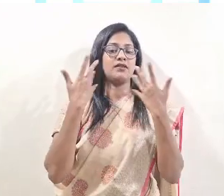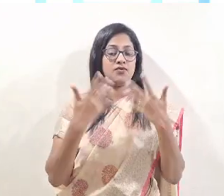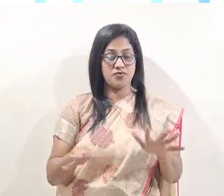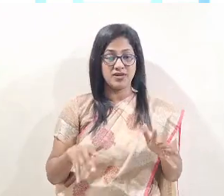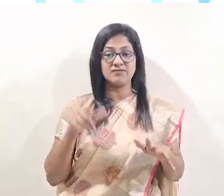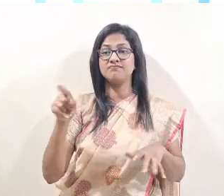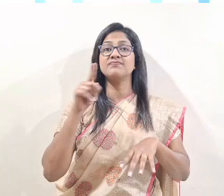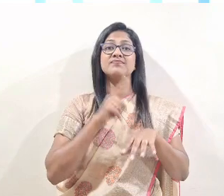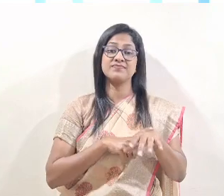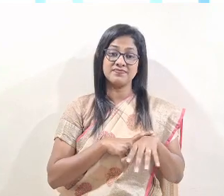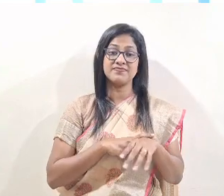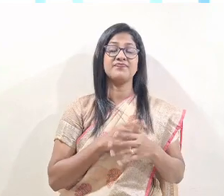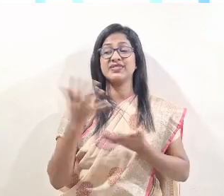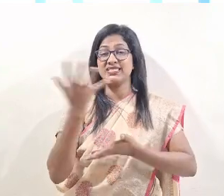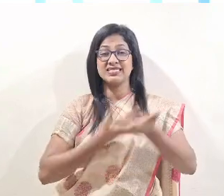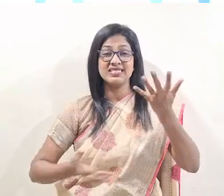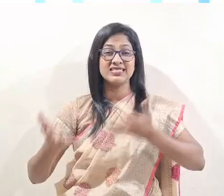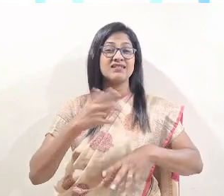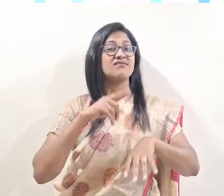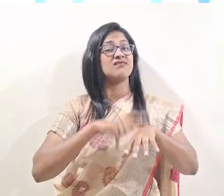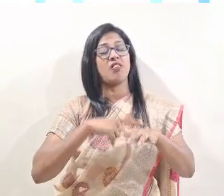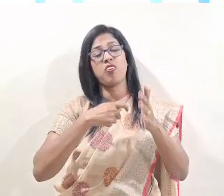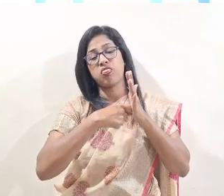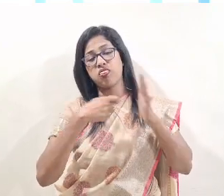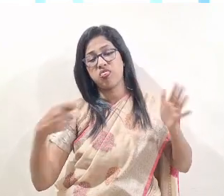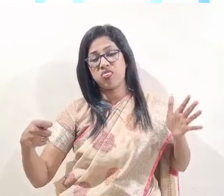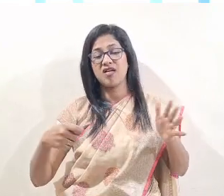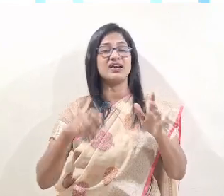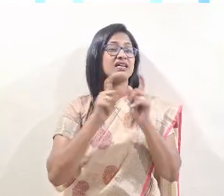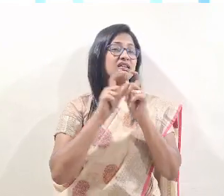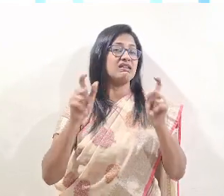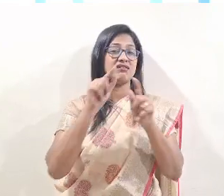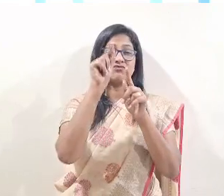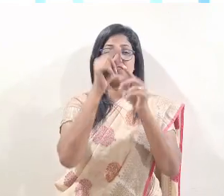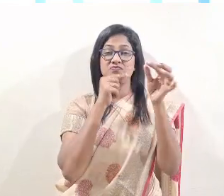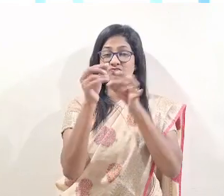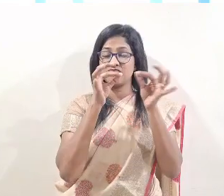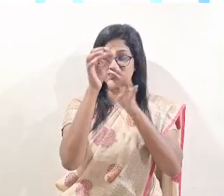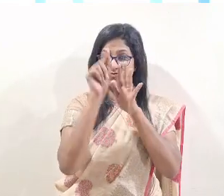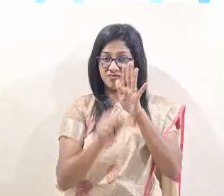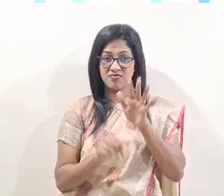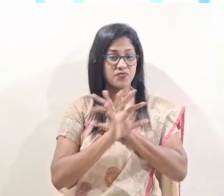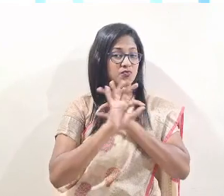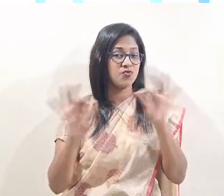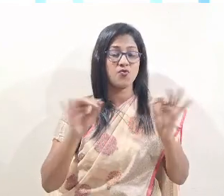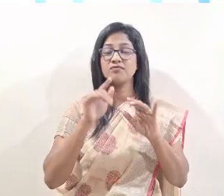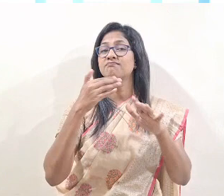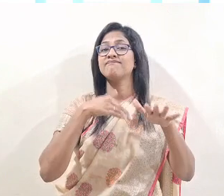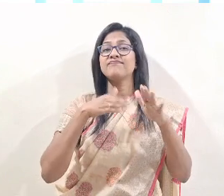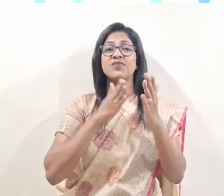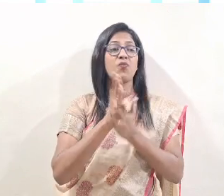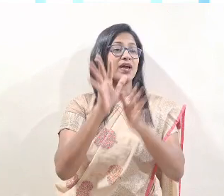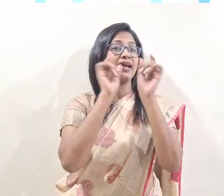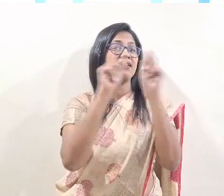time, these discussions, and there are no clear prescriptions, but I think there's no way out.